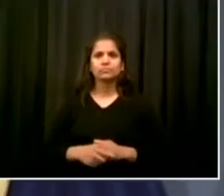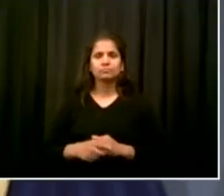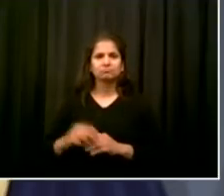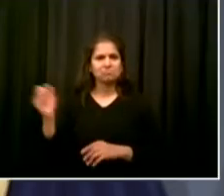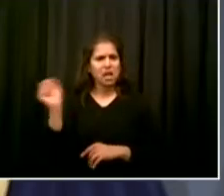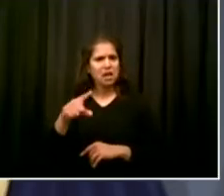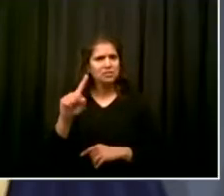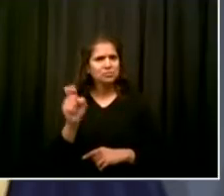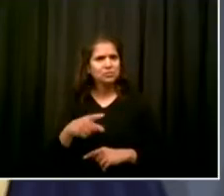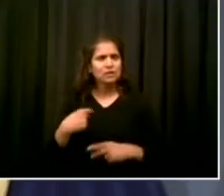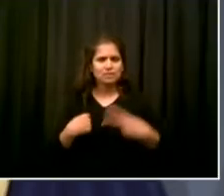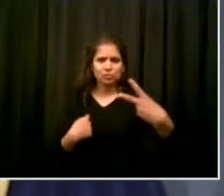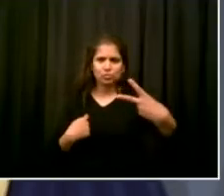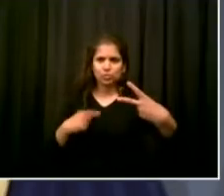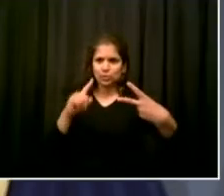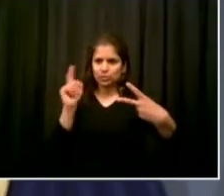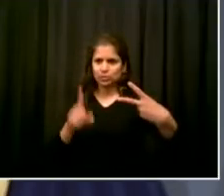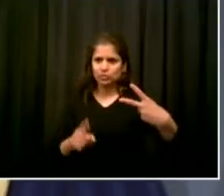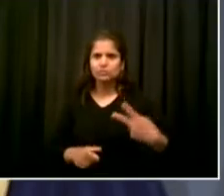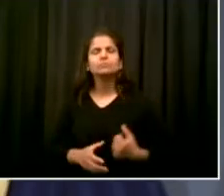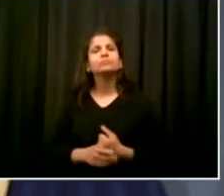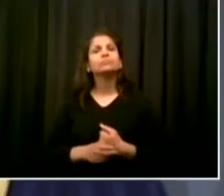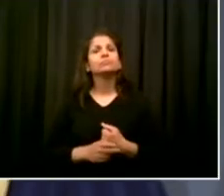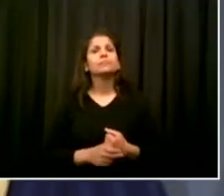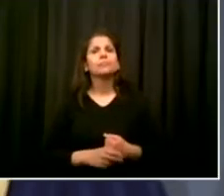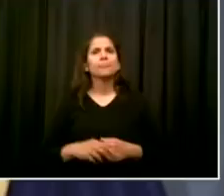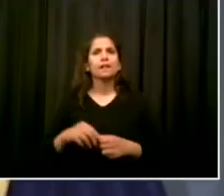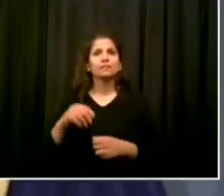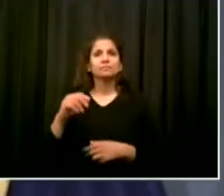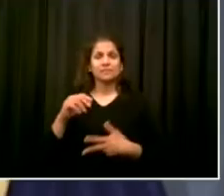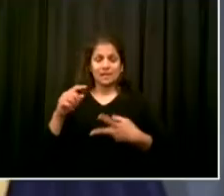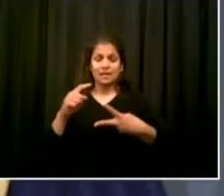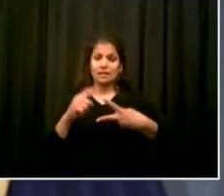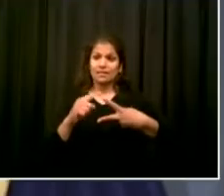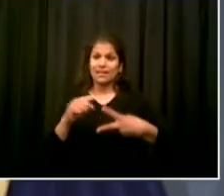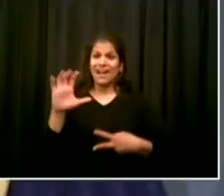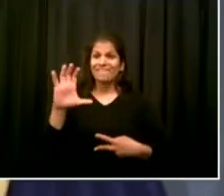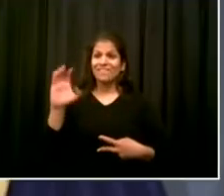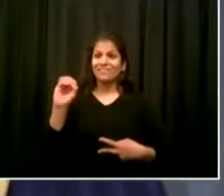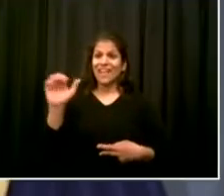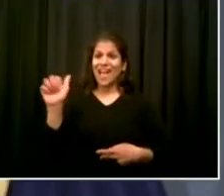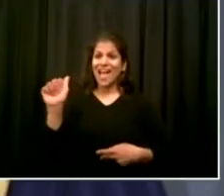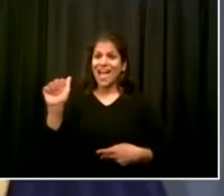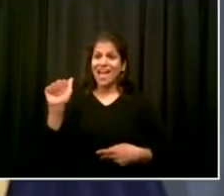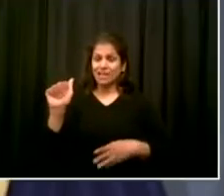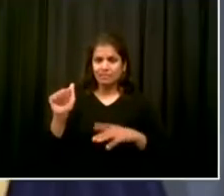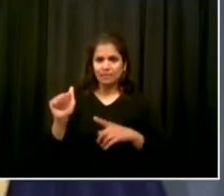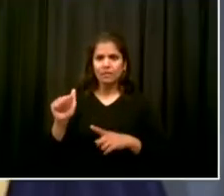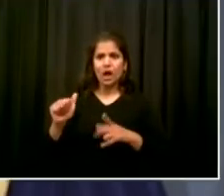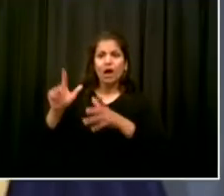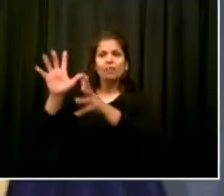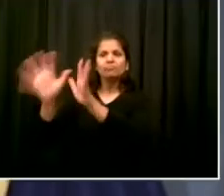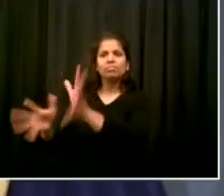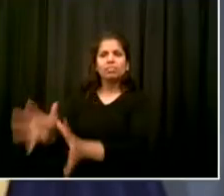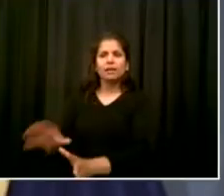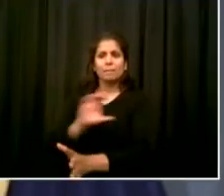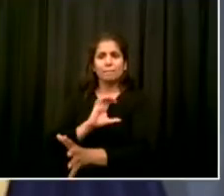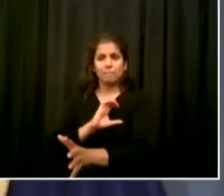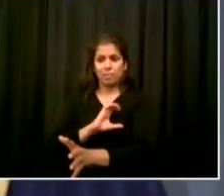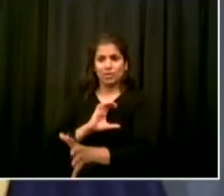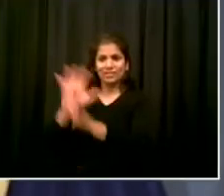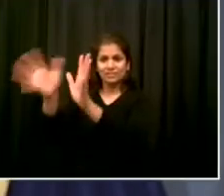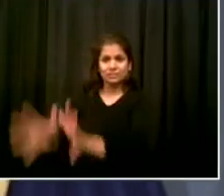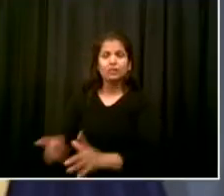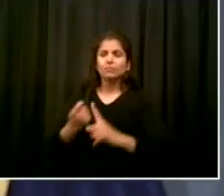top of the presser and at previous press conferences, you talked about how it's really on the state legislature to make the changes, how passing it